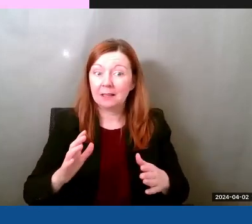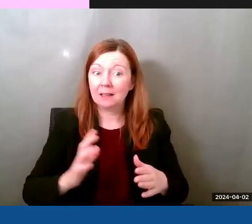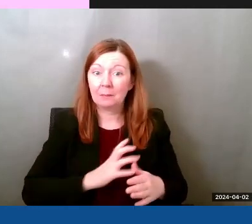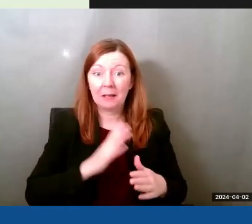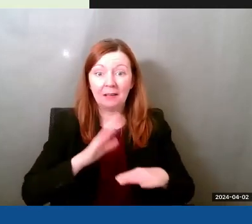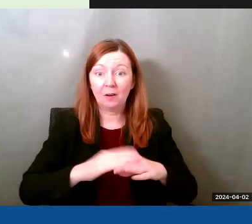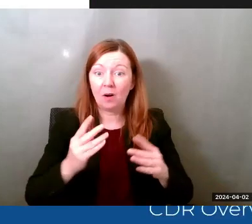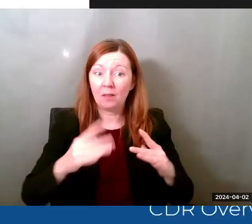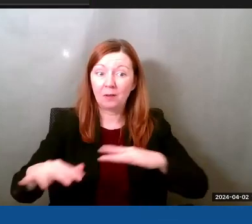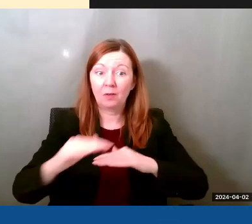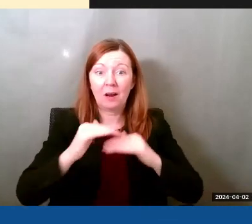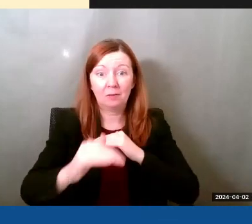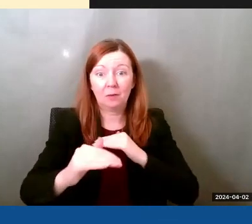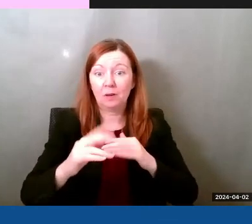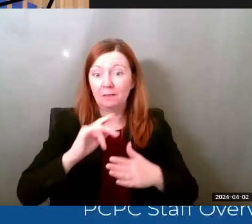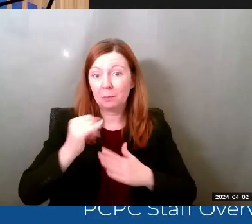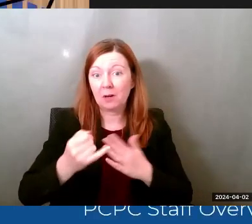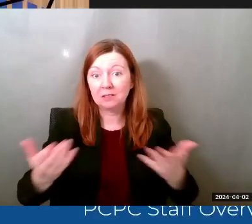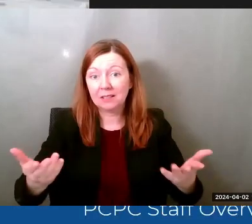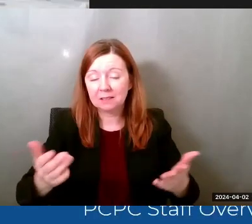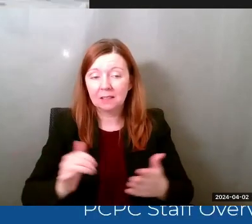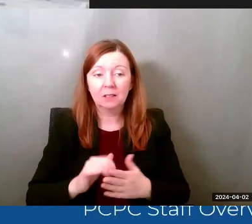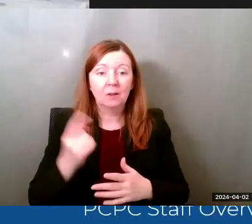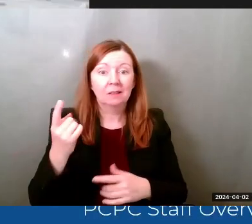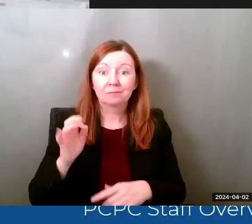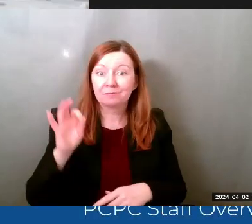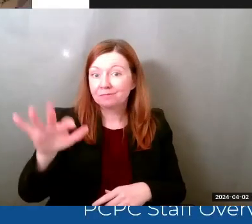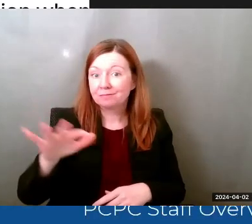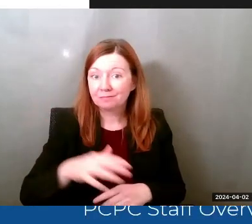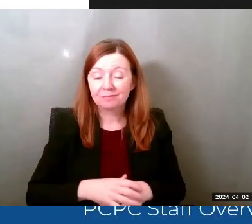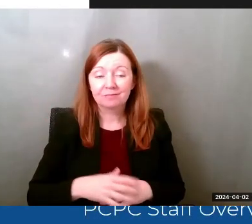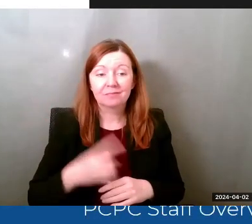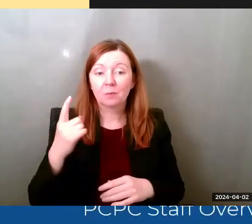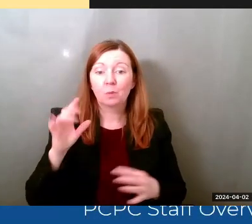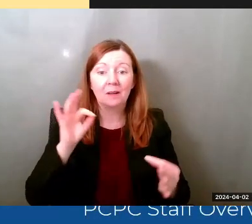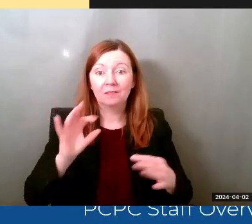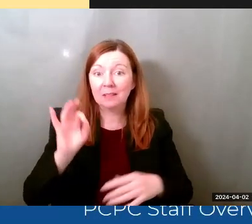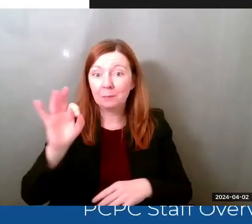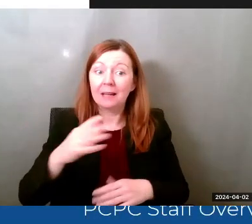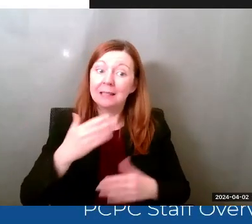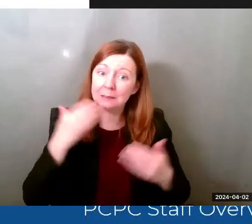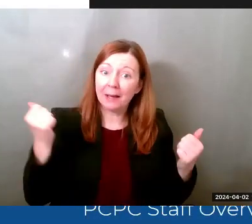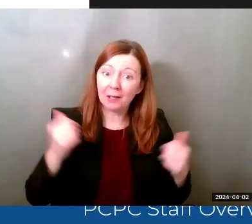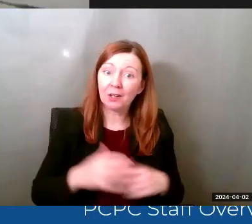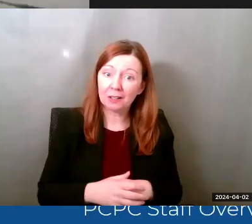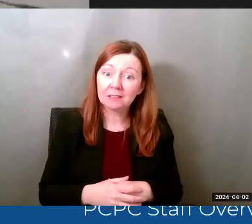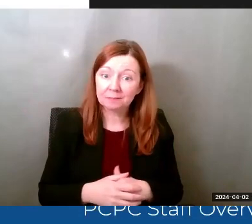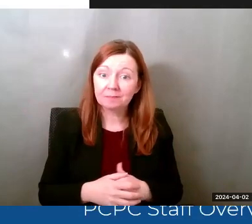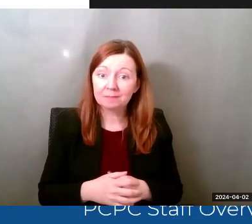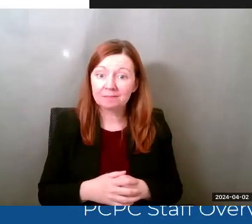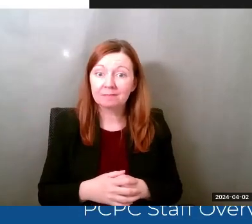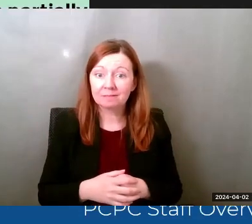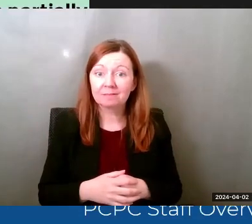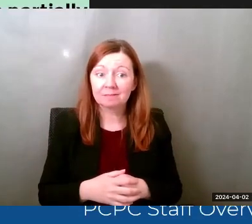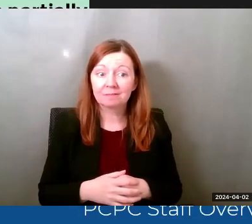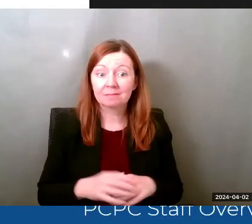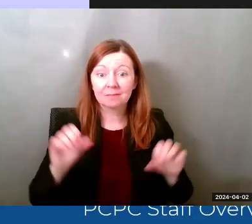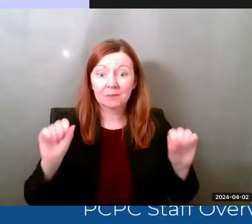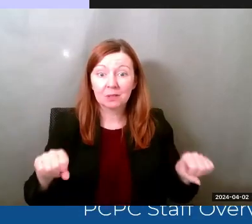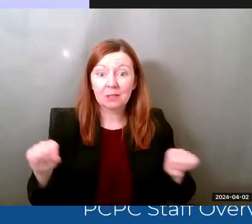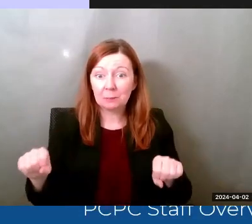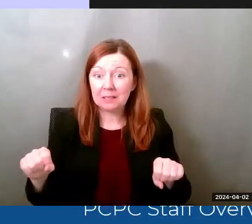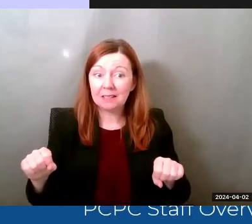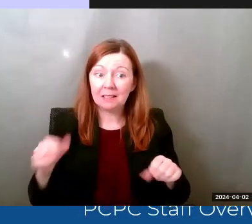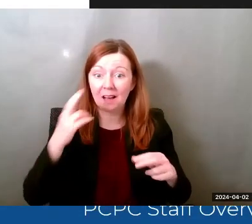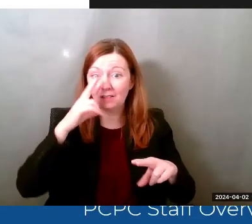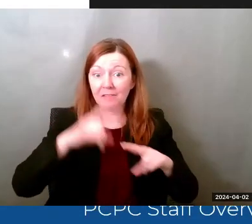ground floor of the project. So that's just one feedback. You know, it's better. Could it be a